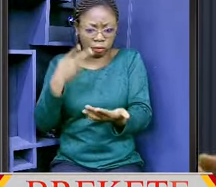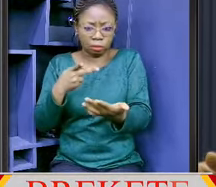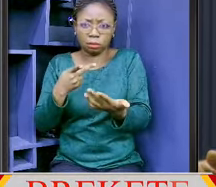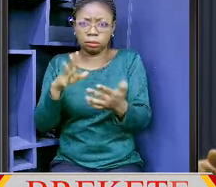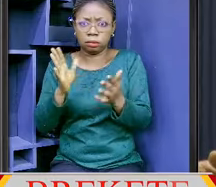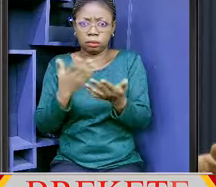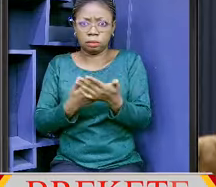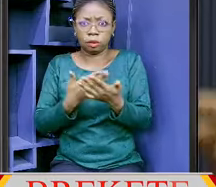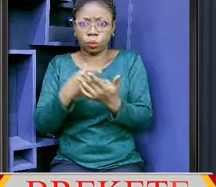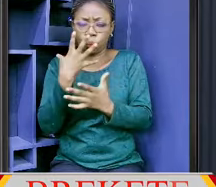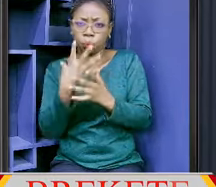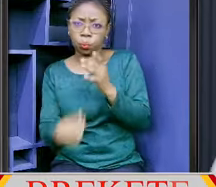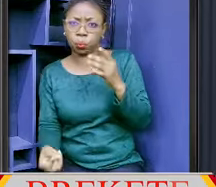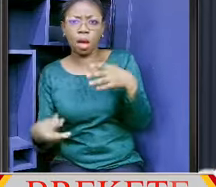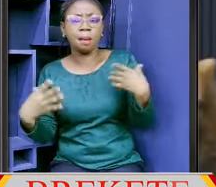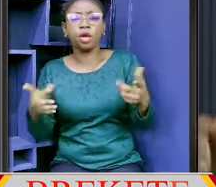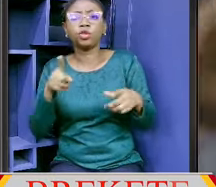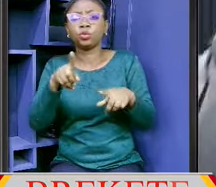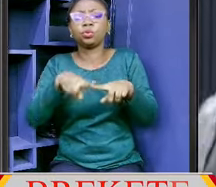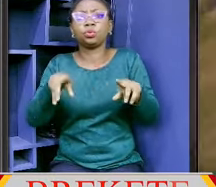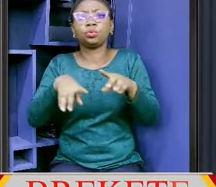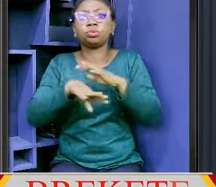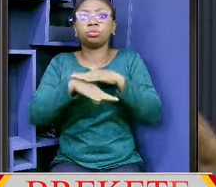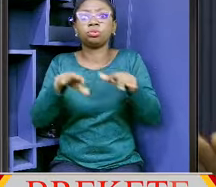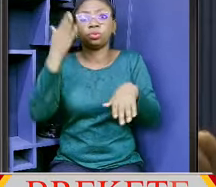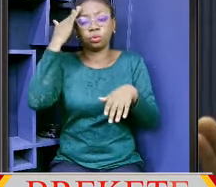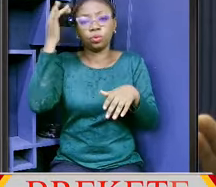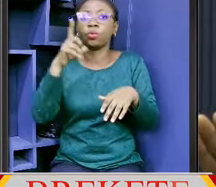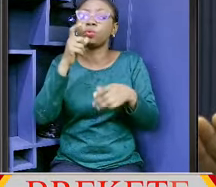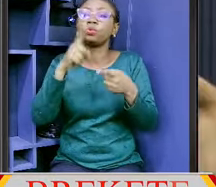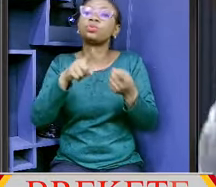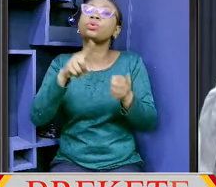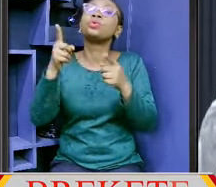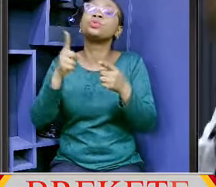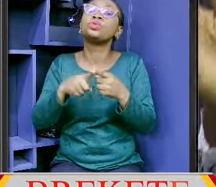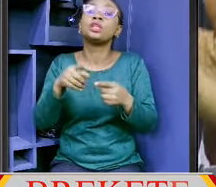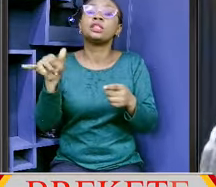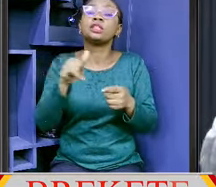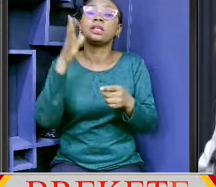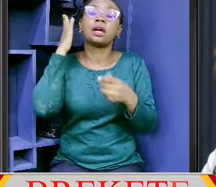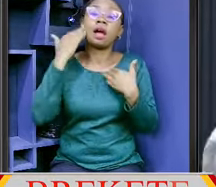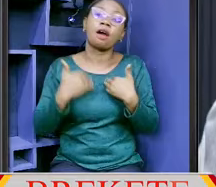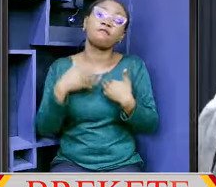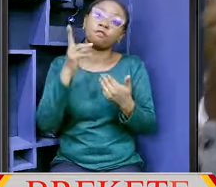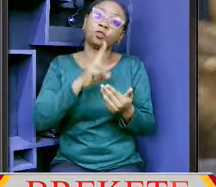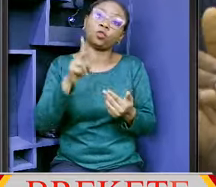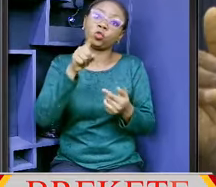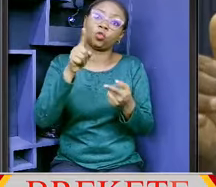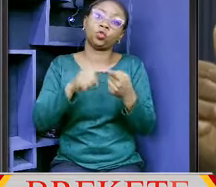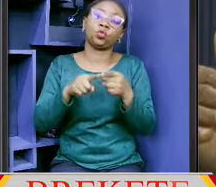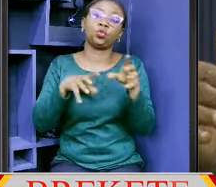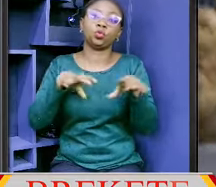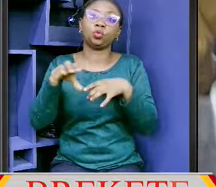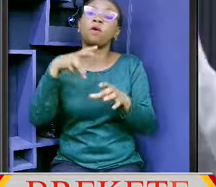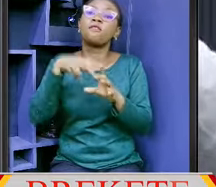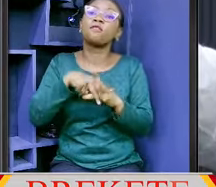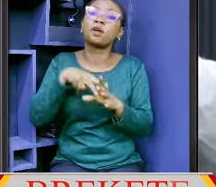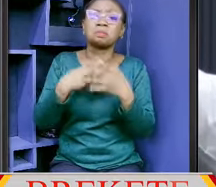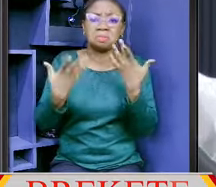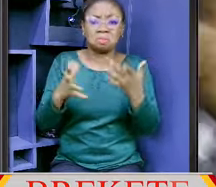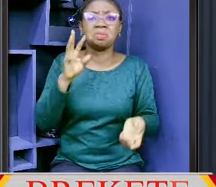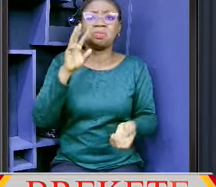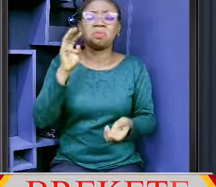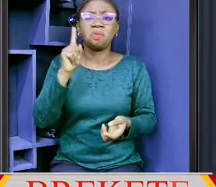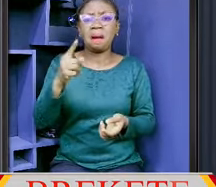who to go to. They don't use you do fraud be that. Maybe one ministry, department, or agency of government